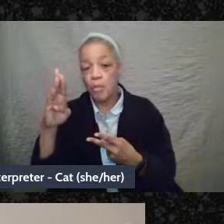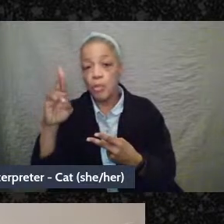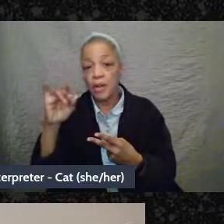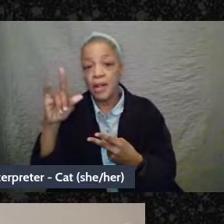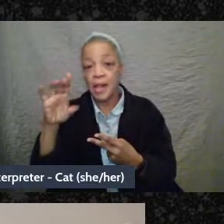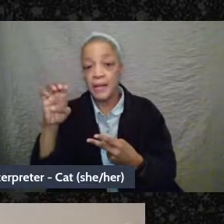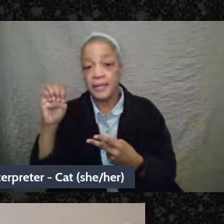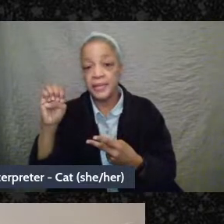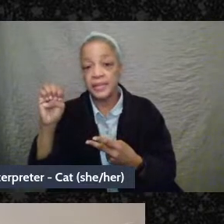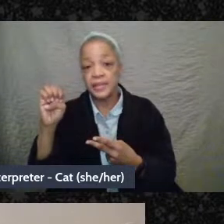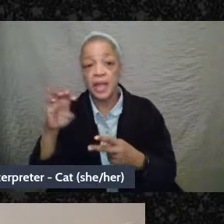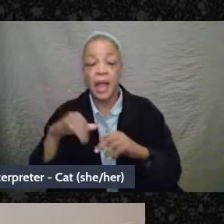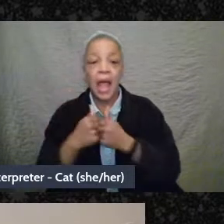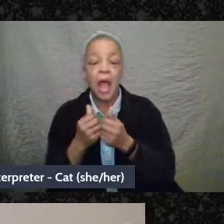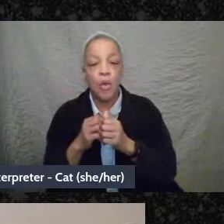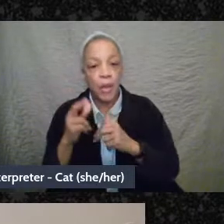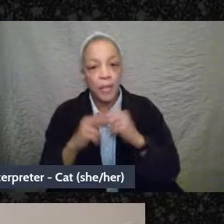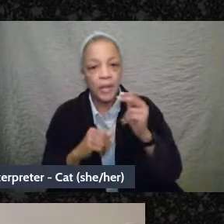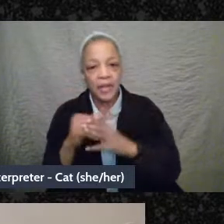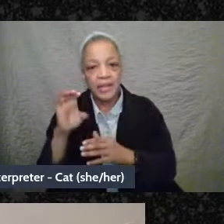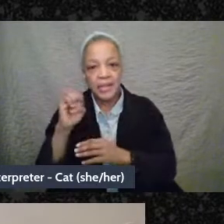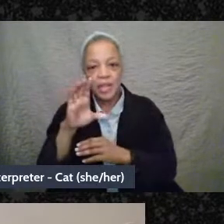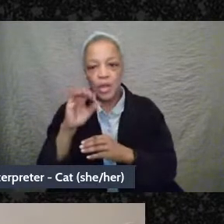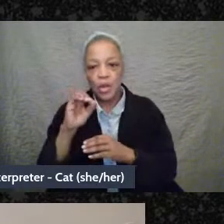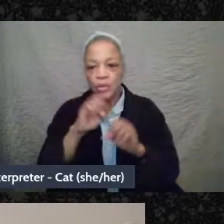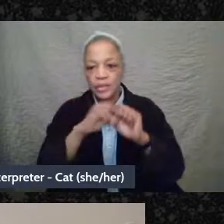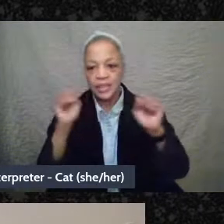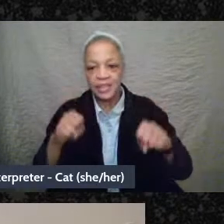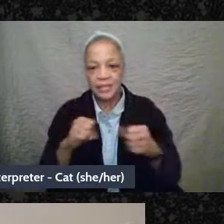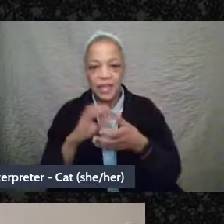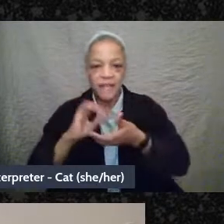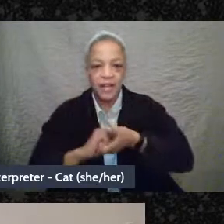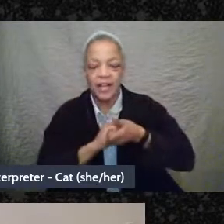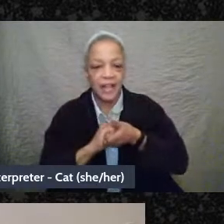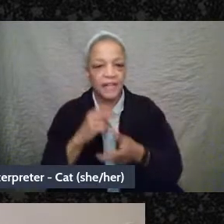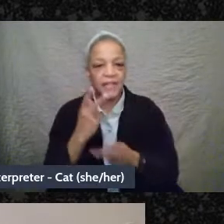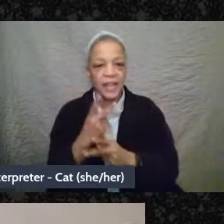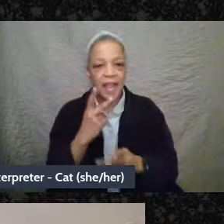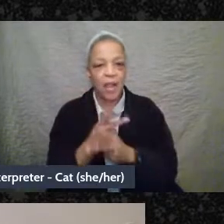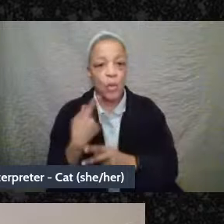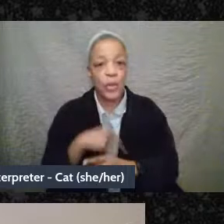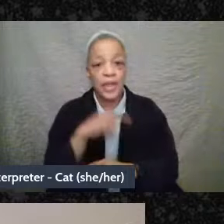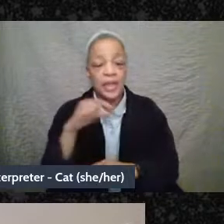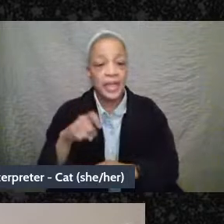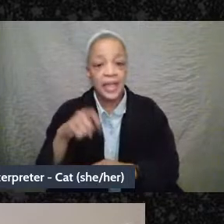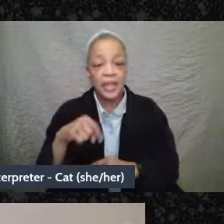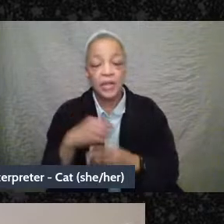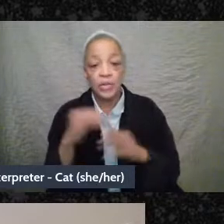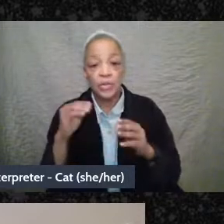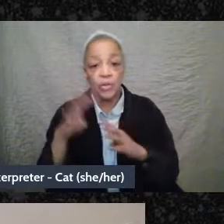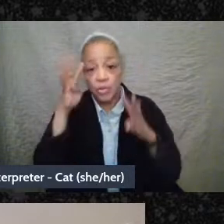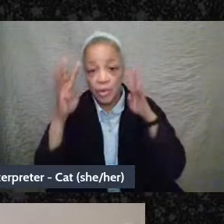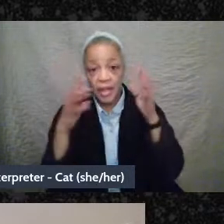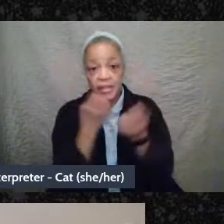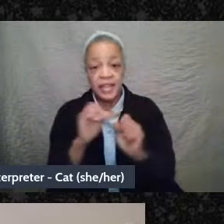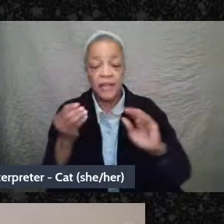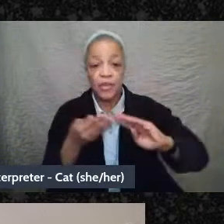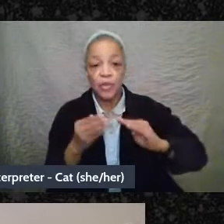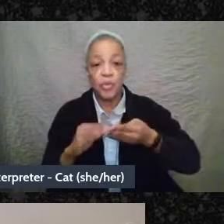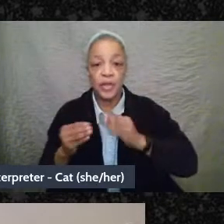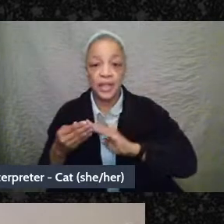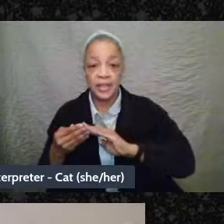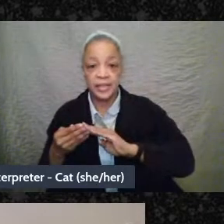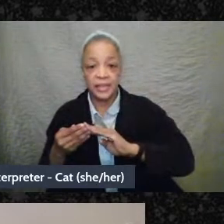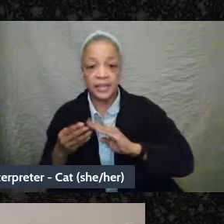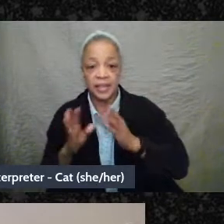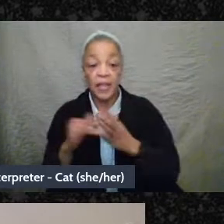those ecosystems of collective care that we need in order to create safer communities? We're also in this new